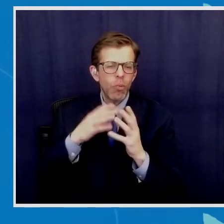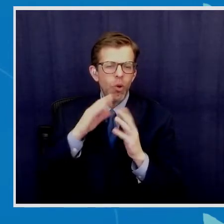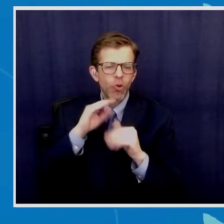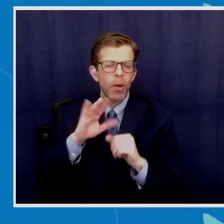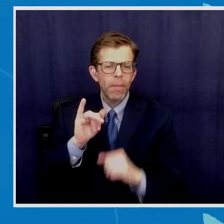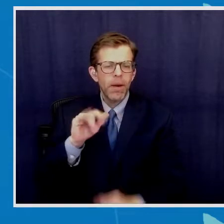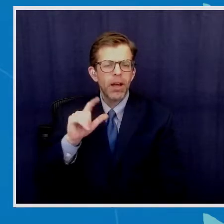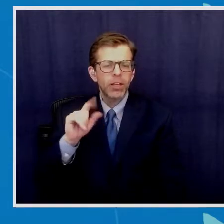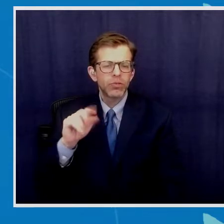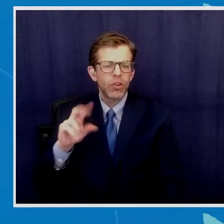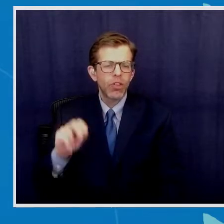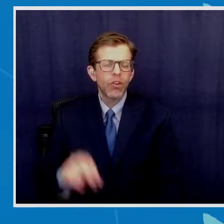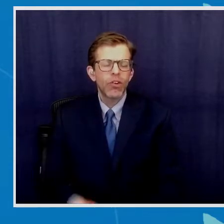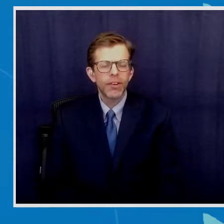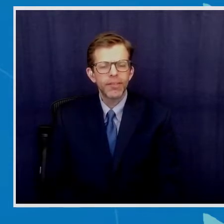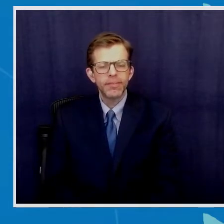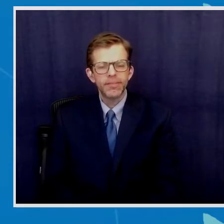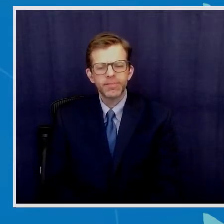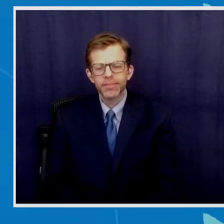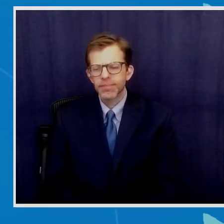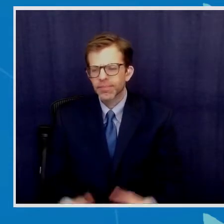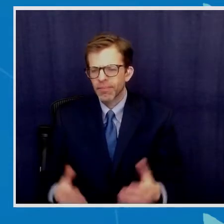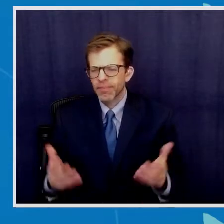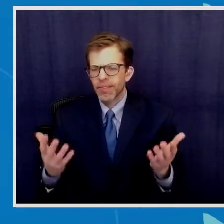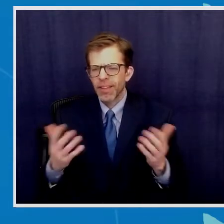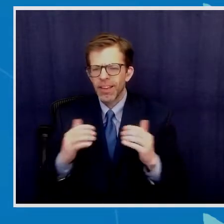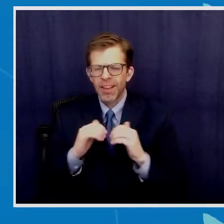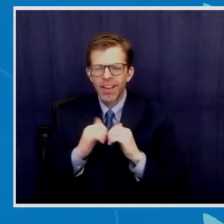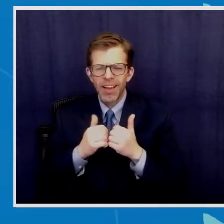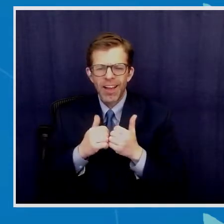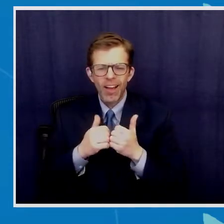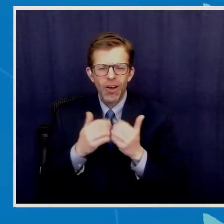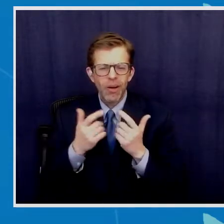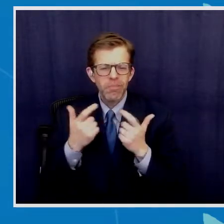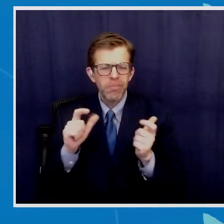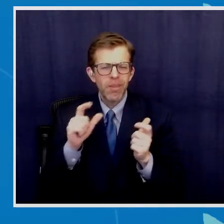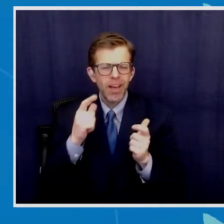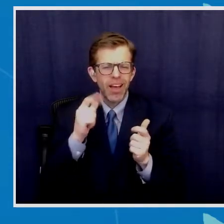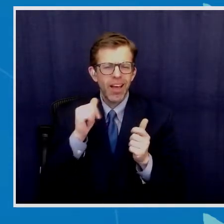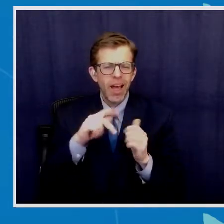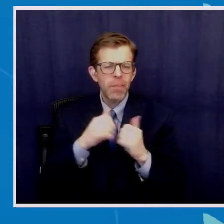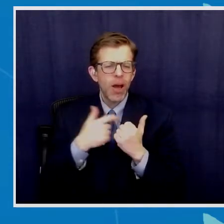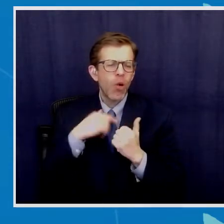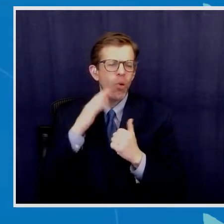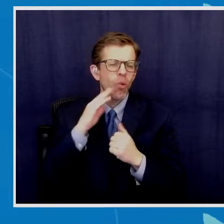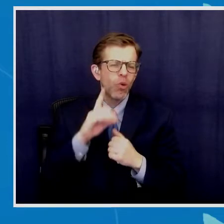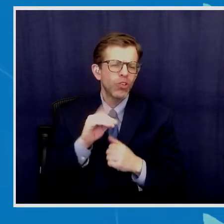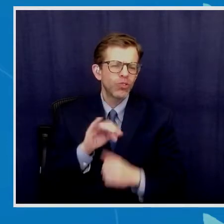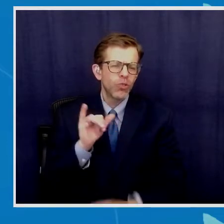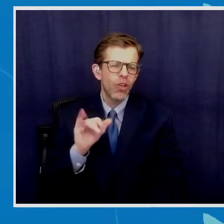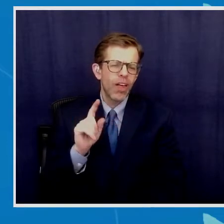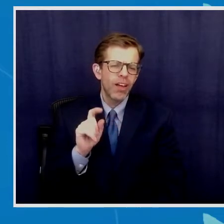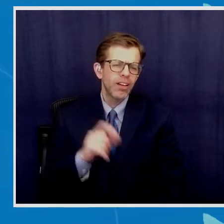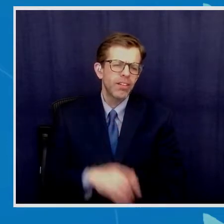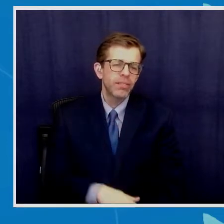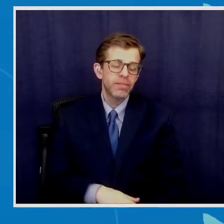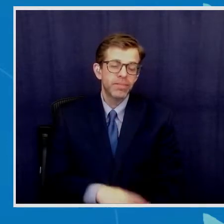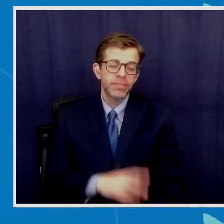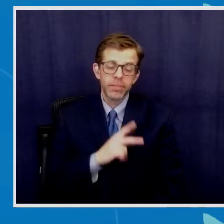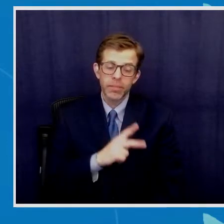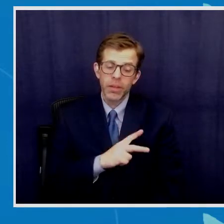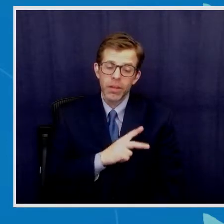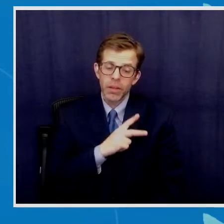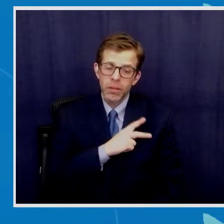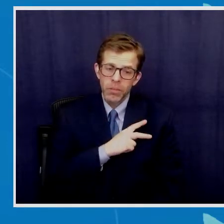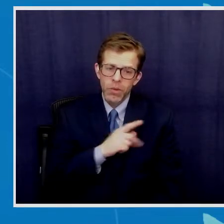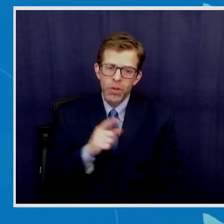Yeah. So we are in a big gap, so how are we going to be doing this? So personally, you all know that